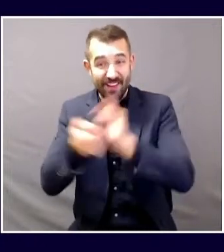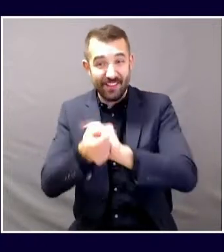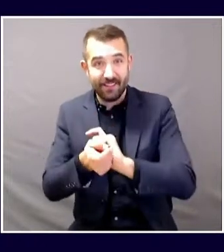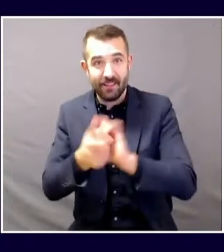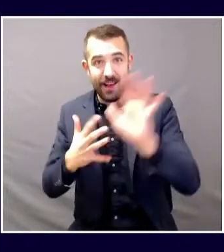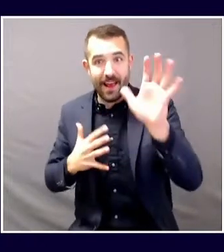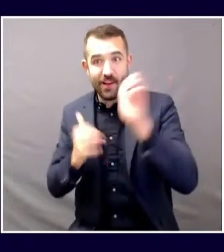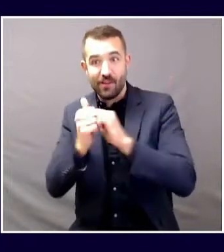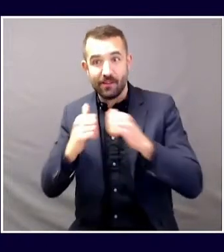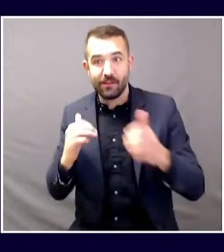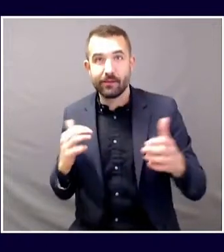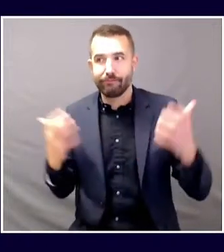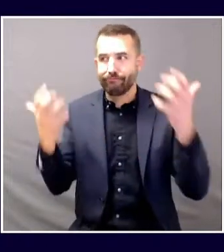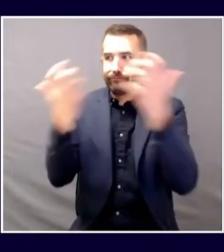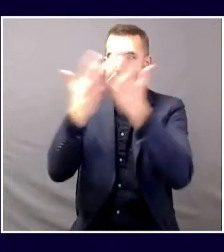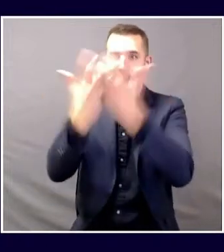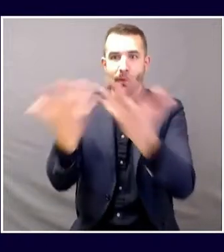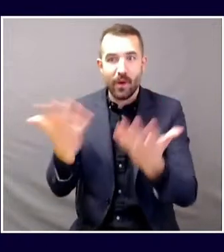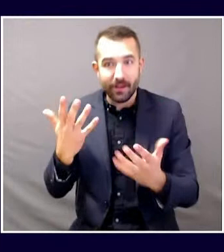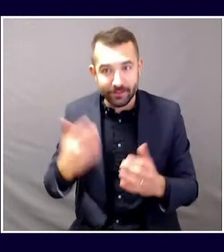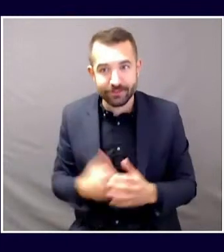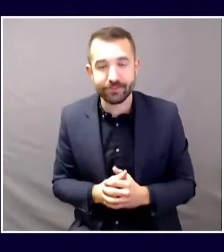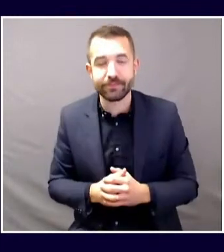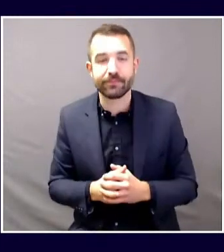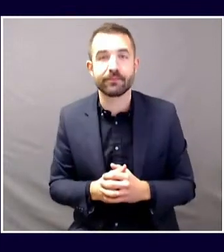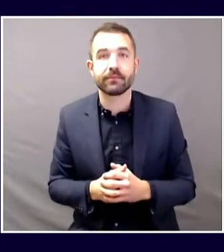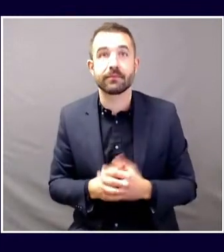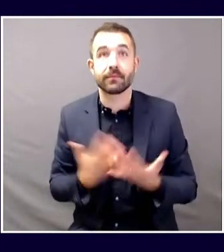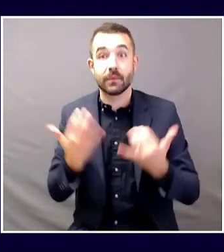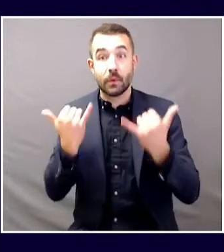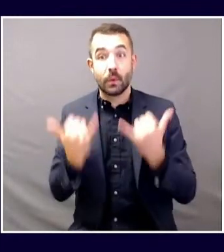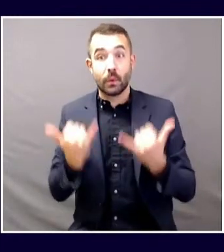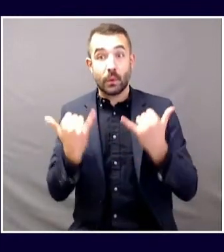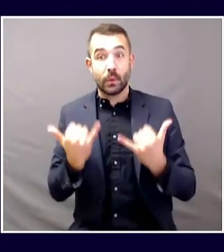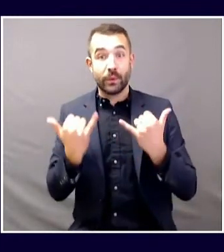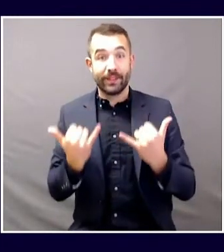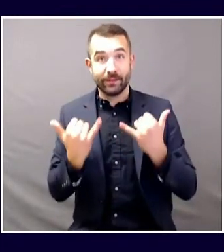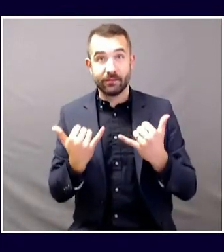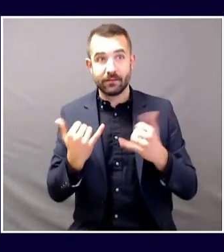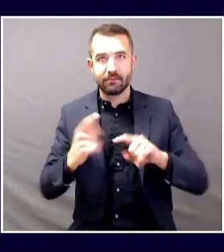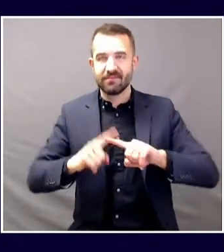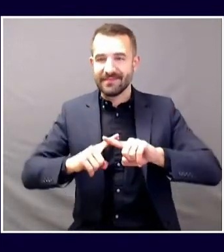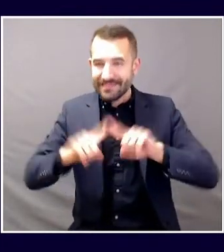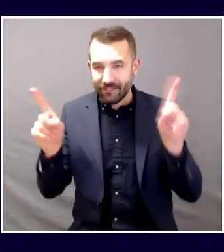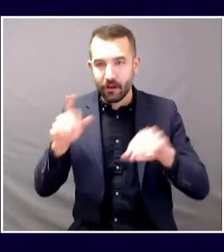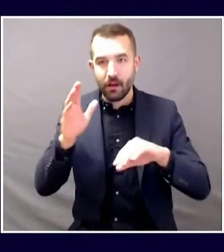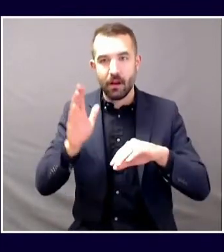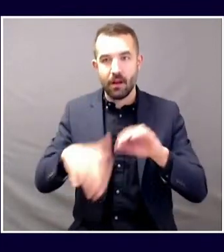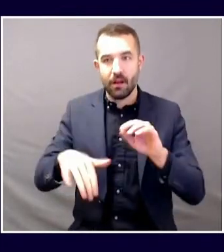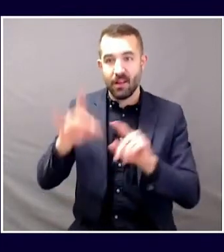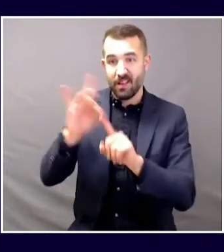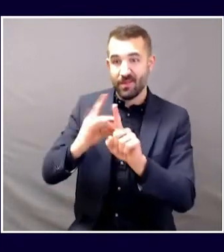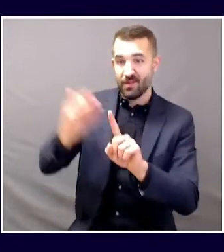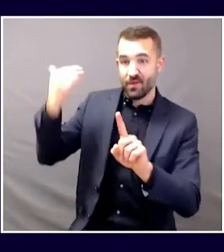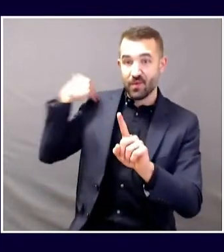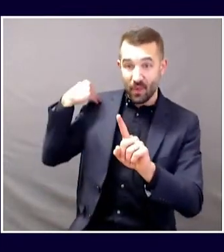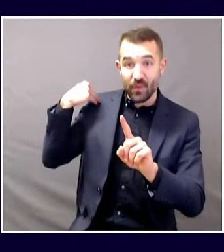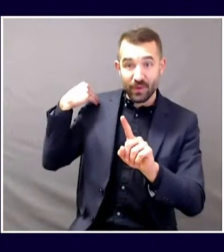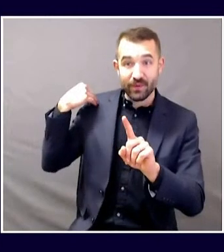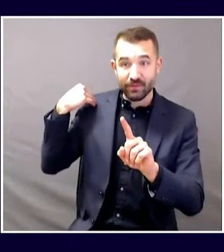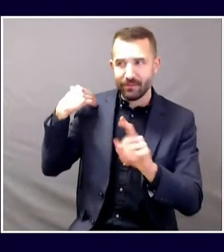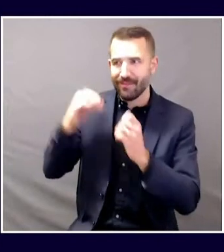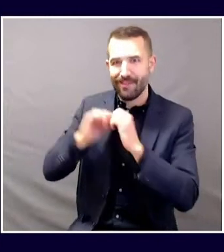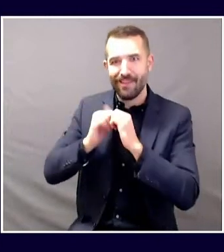in Maine is fundamentally different from the pandemic that we started with back in March. For